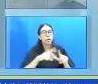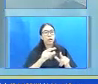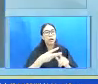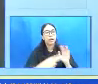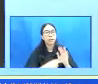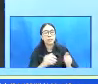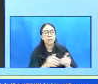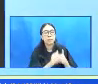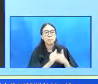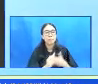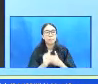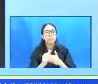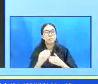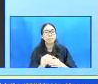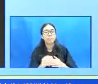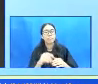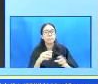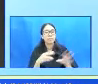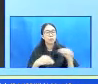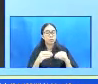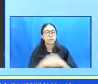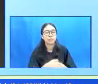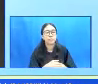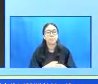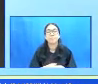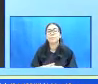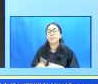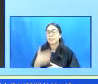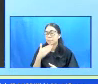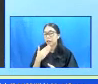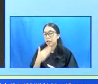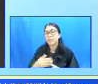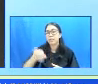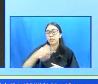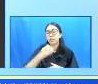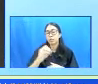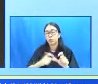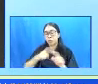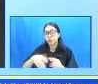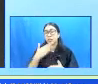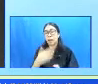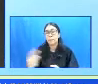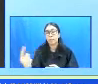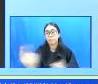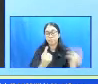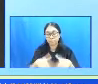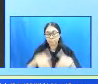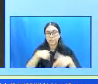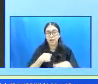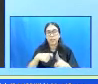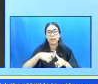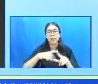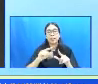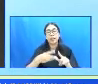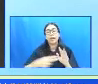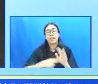Yes, thank you, Joost. Welcome, everyone. My name is Karen Hordijk. I'm a colleague of Joost at the Dutch Embassy here in Jakarta.